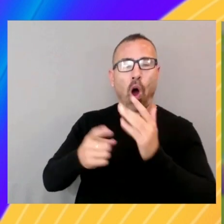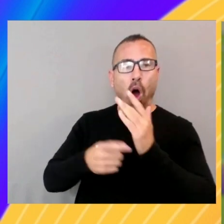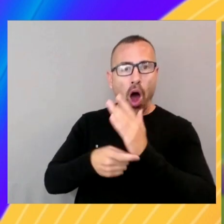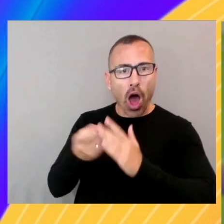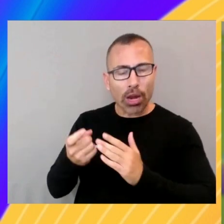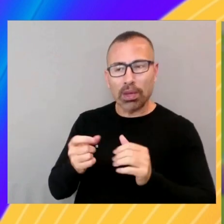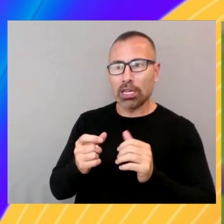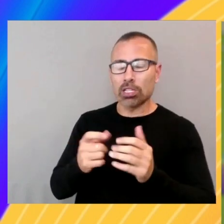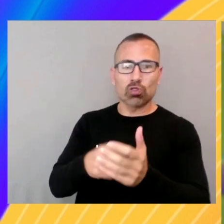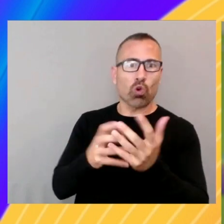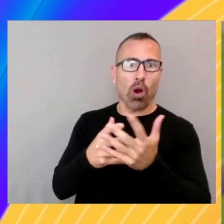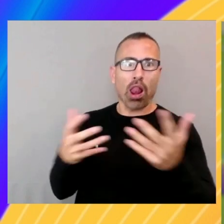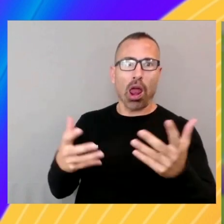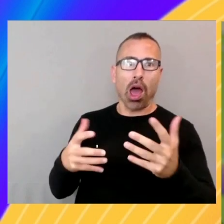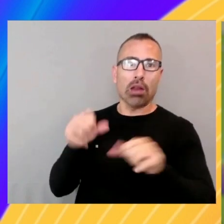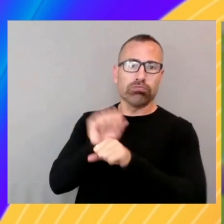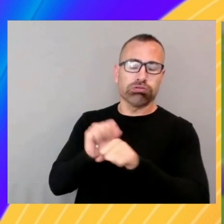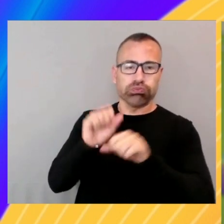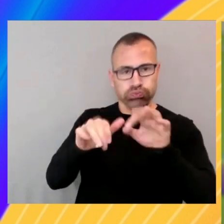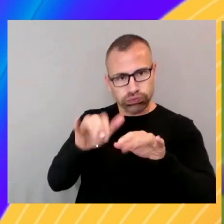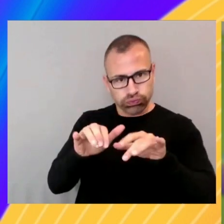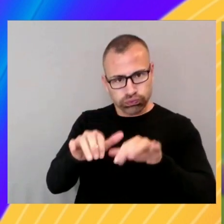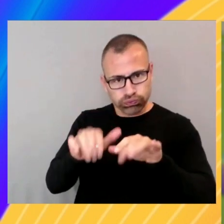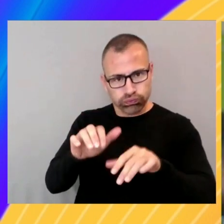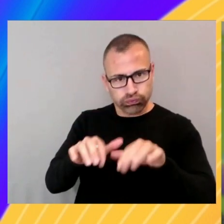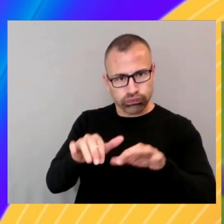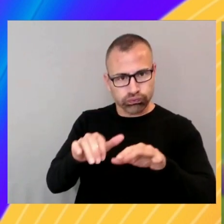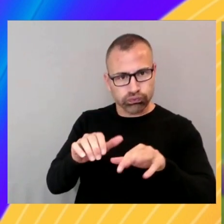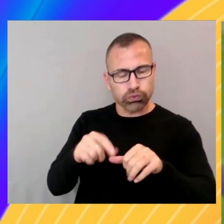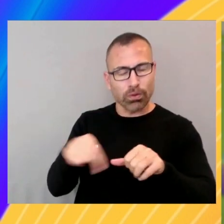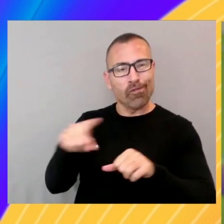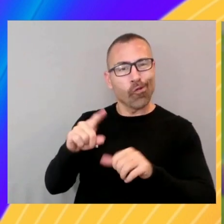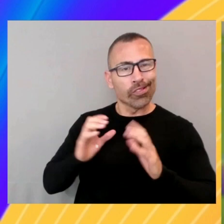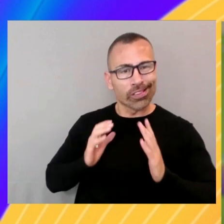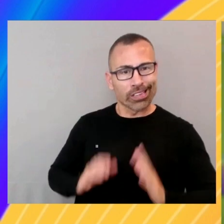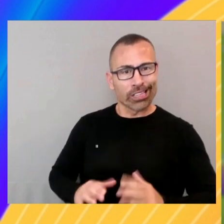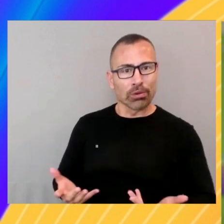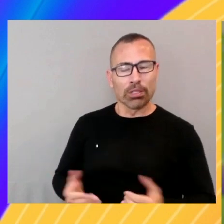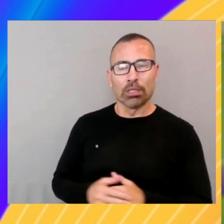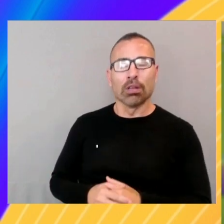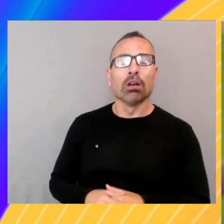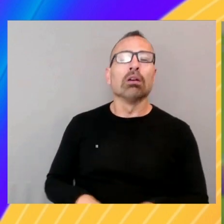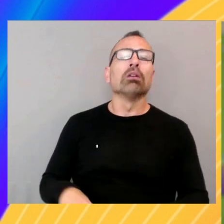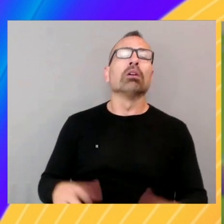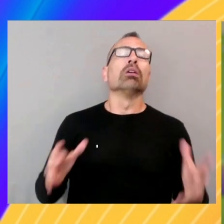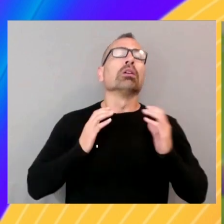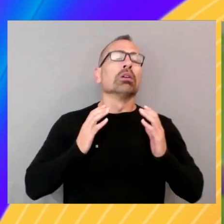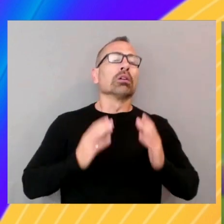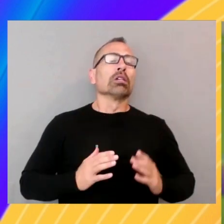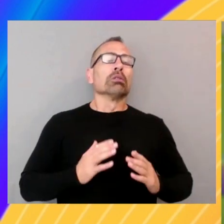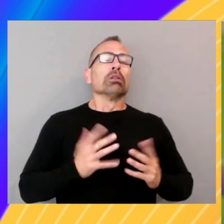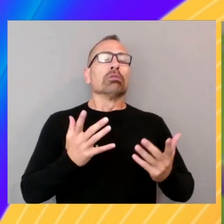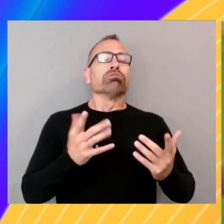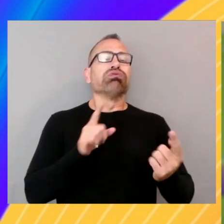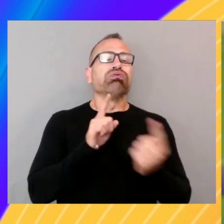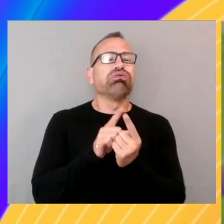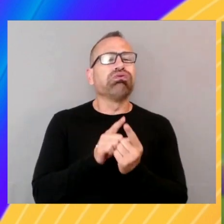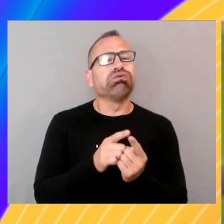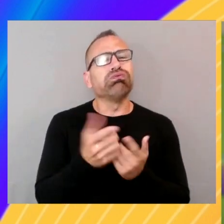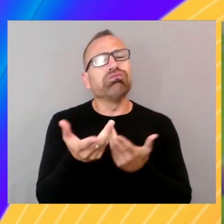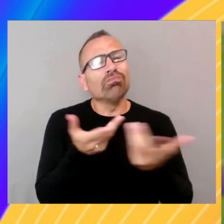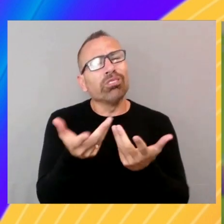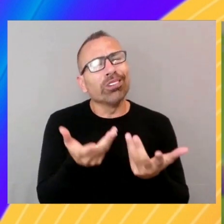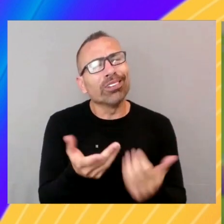So the customers coming to us and say, hey, can you give us a similar experience how we are getting from your other AWS